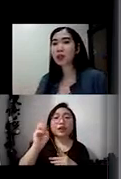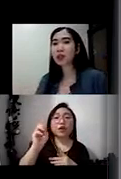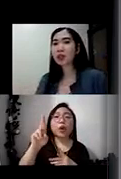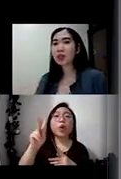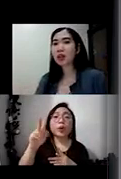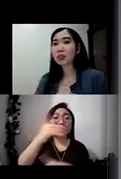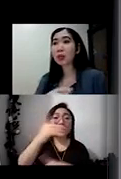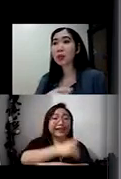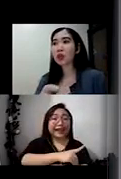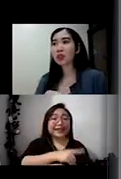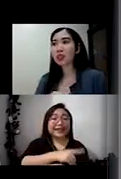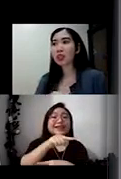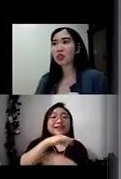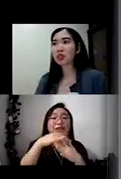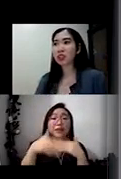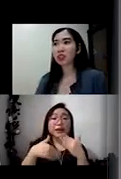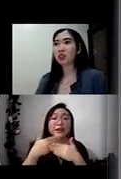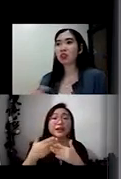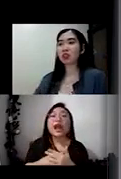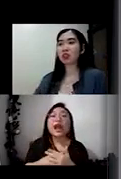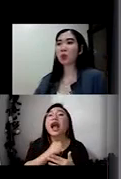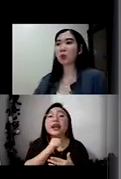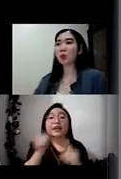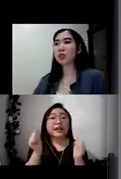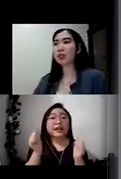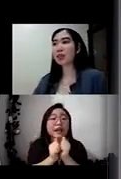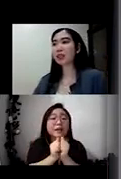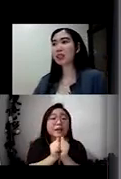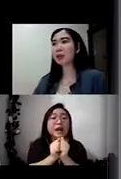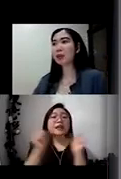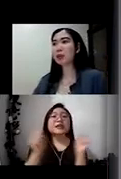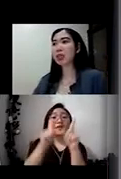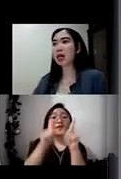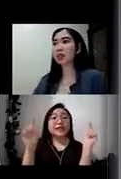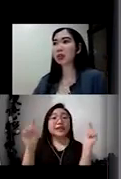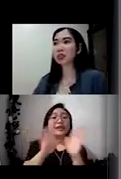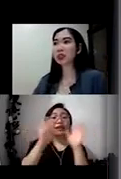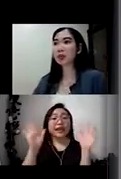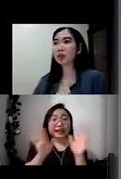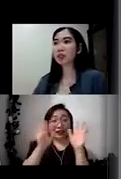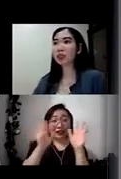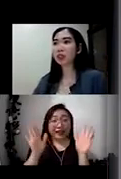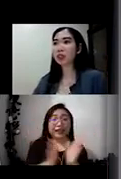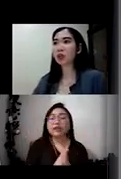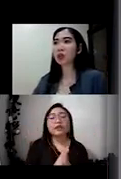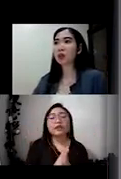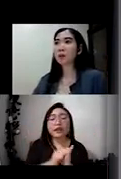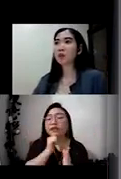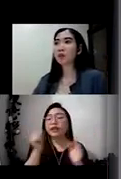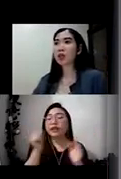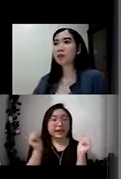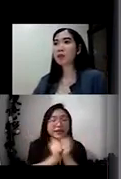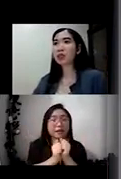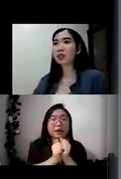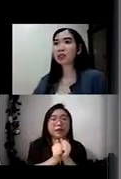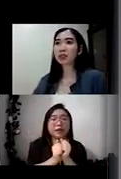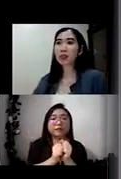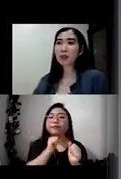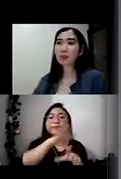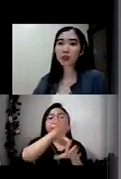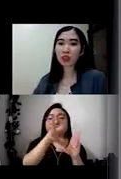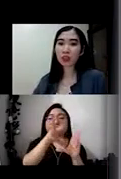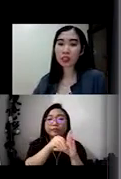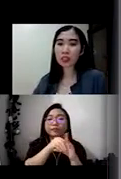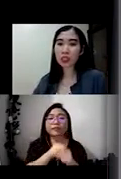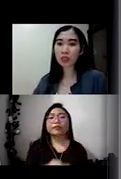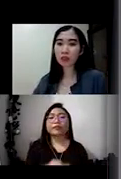yung Sabado and Linggo dito. So with that, hindi mabibilang yung Sabado and Linggo. Kung halimbawa, natanggap